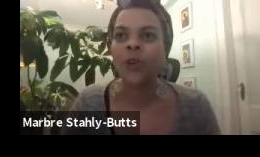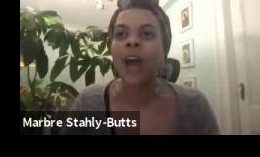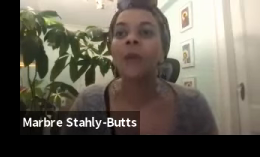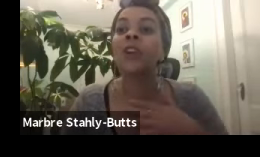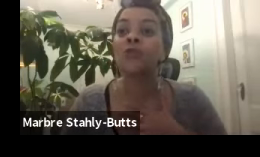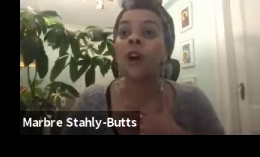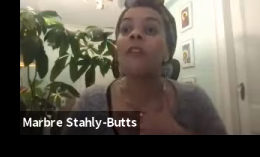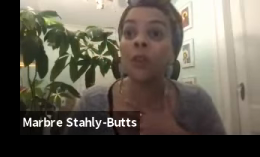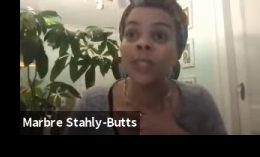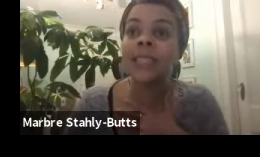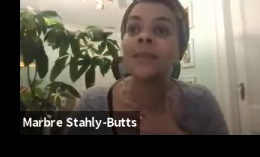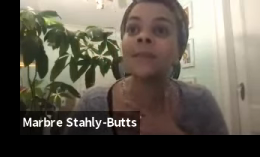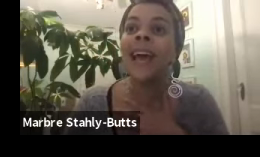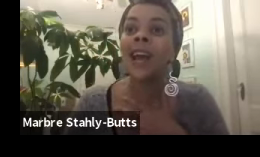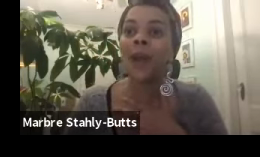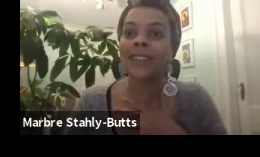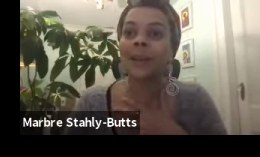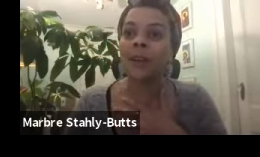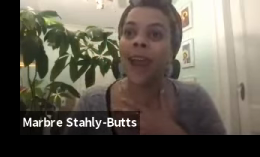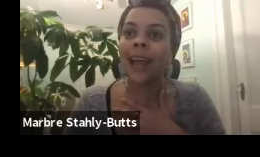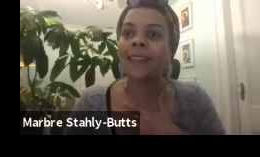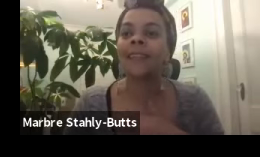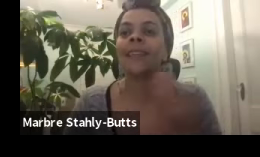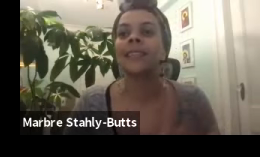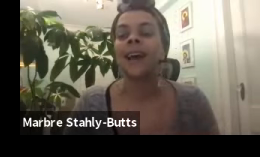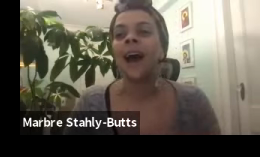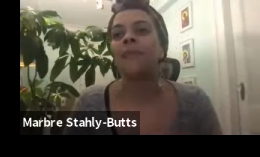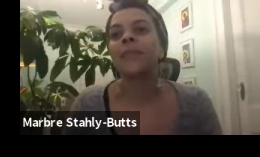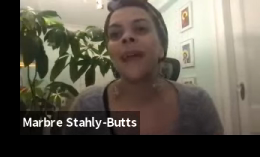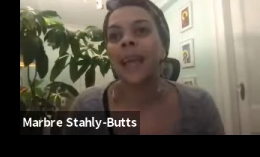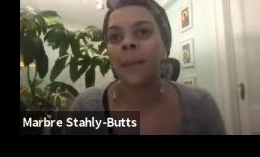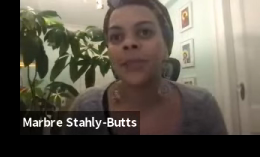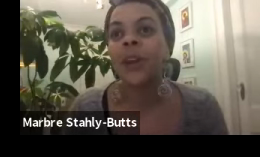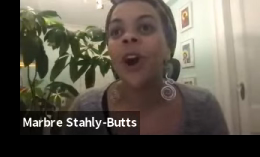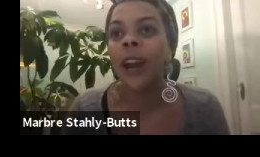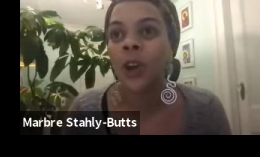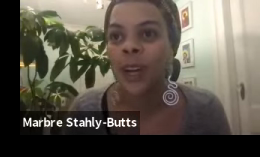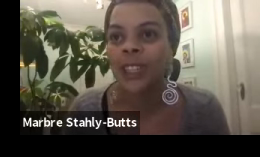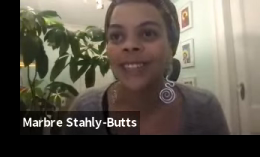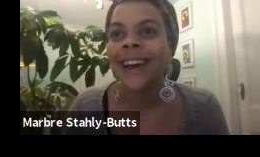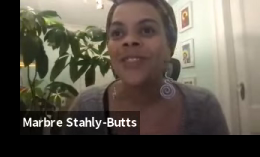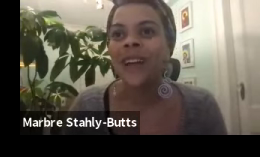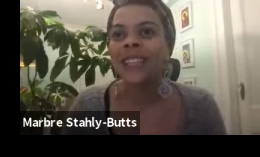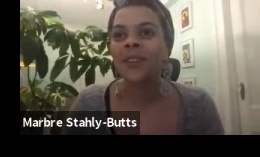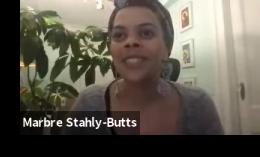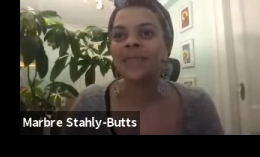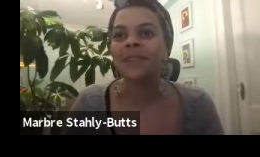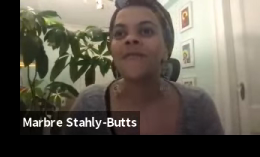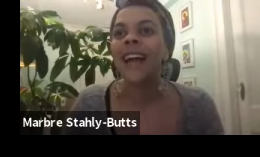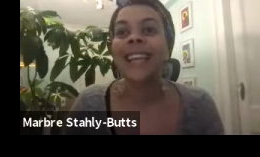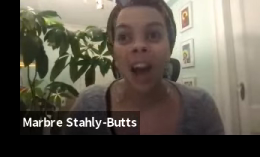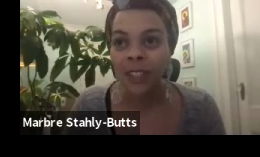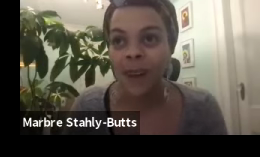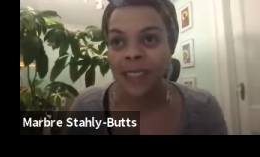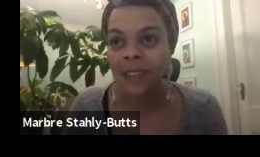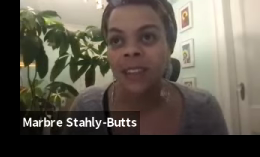left-hand corner. How do we control our food systems in ways that are democratic? I think that this pandemic has really called into question the ways that food systems are in